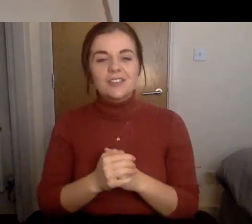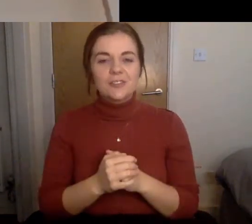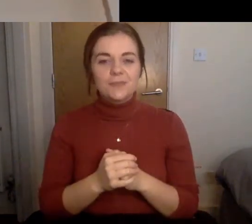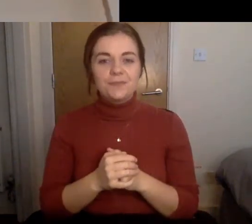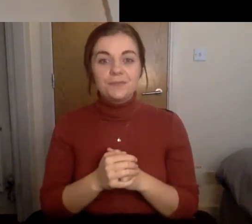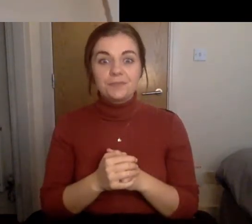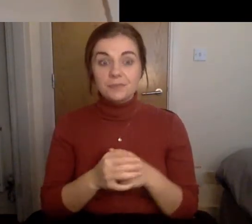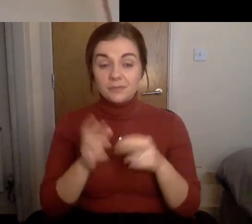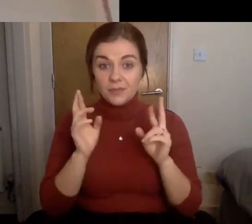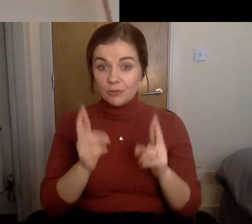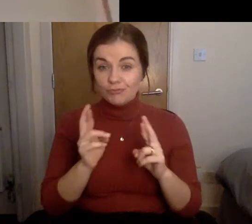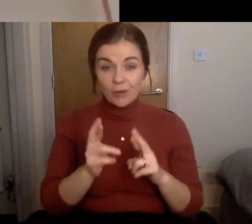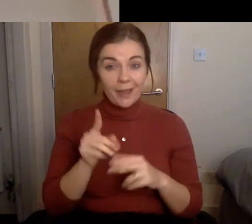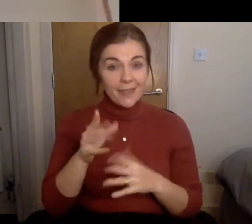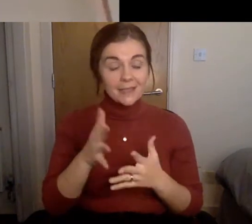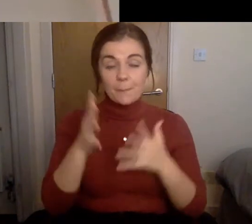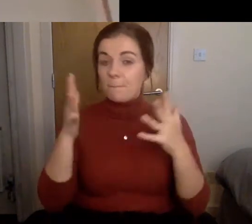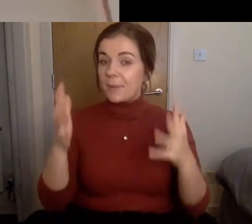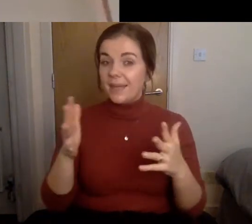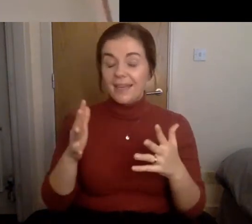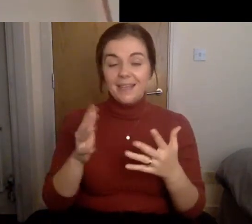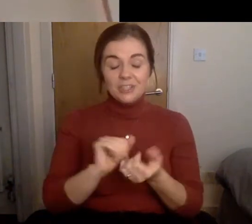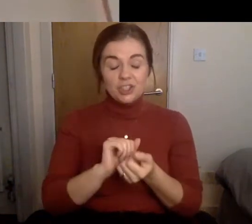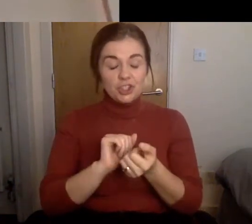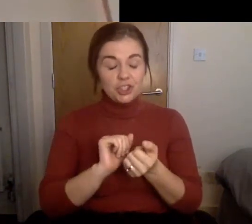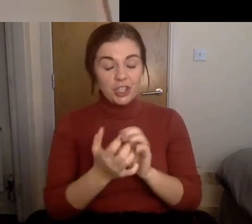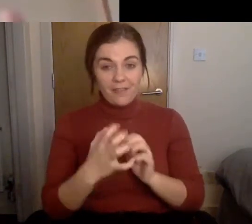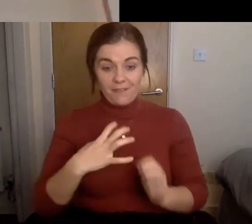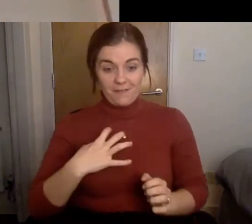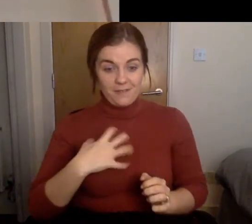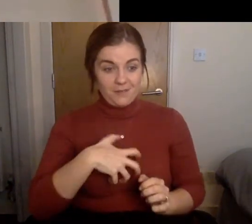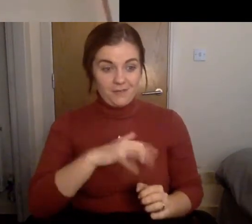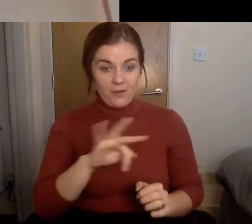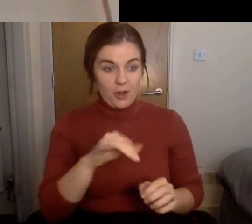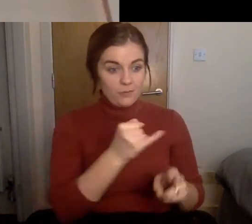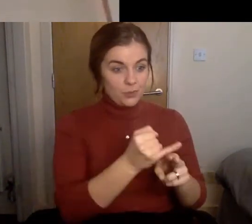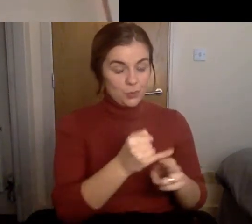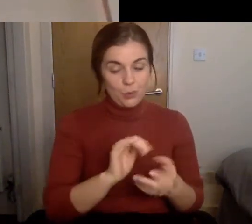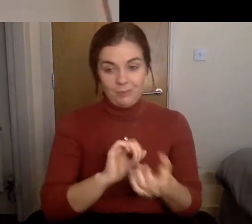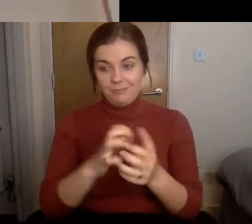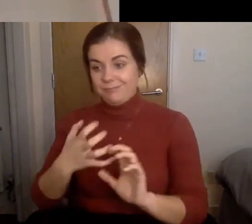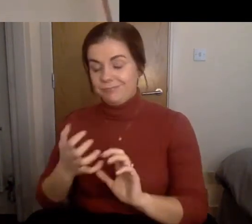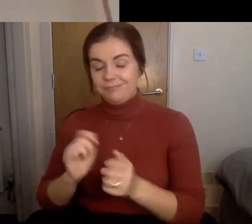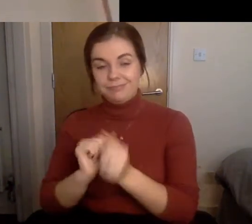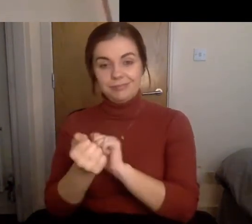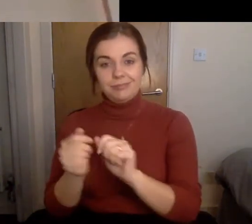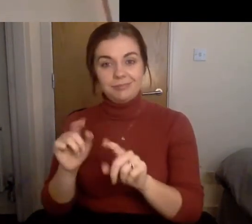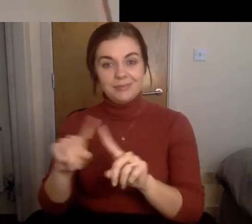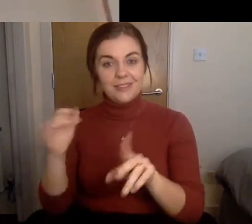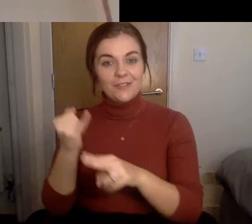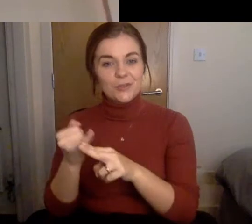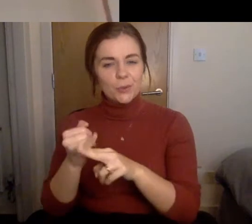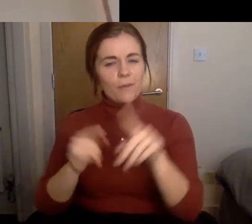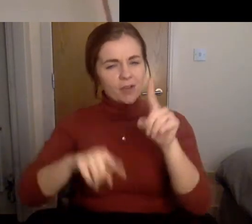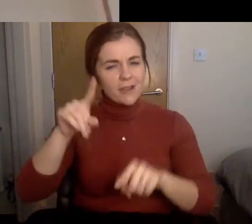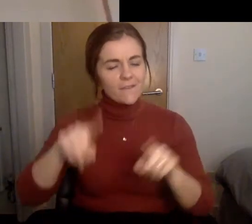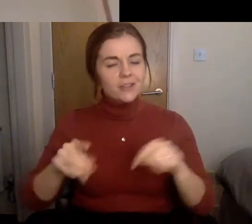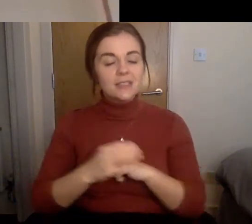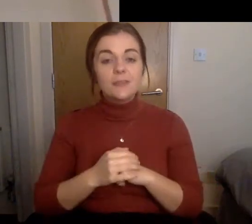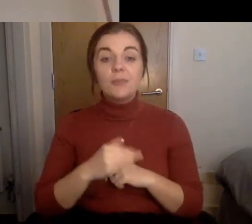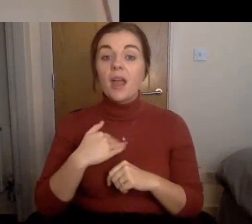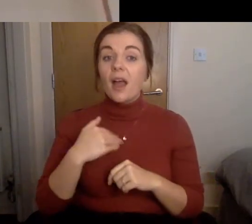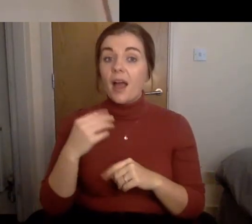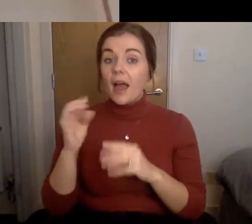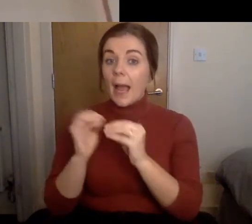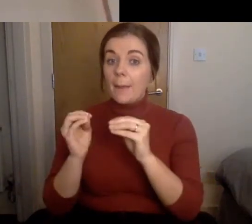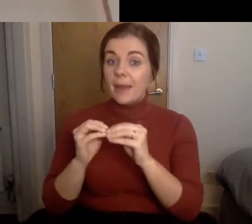big shift from the school types even. Was it just even the type of diversity you're saying? And I suppose, like, I flagged with the students previously as well, you